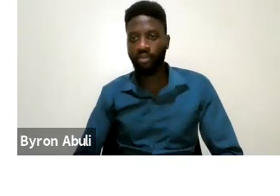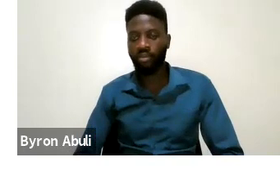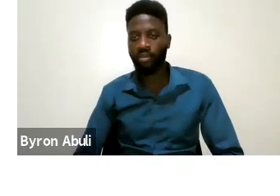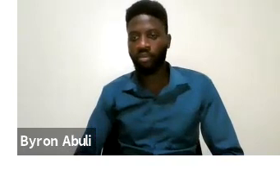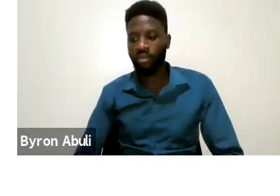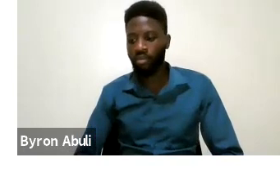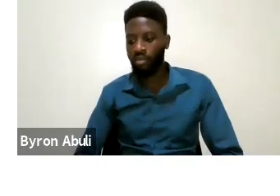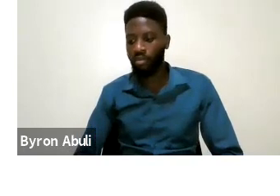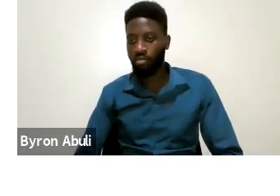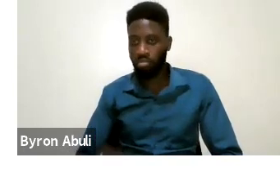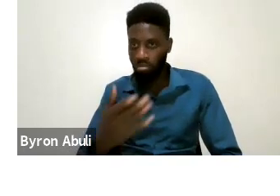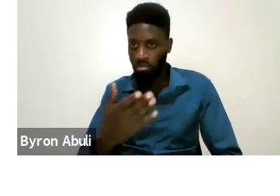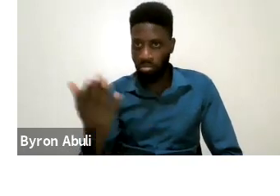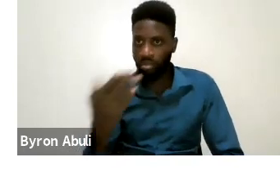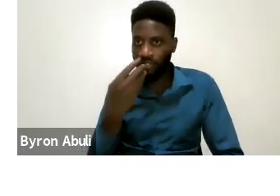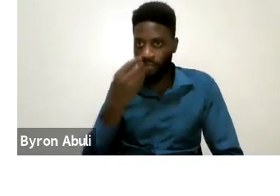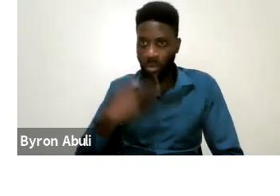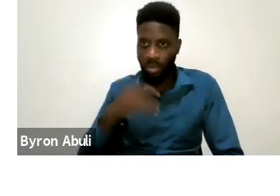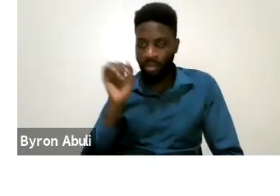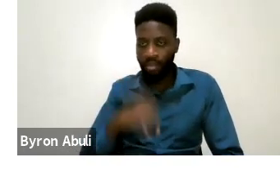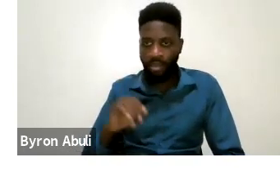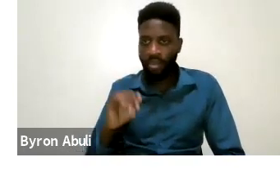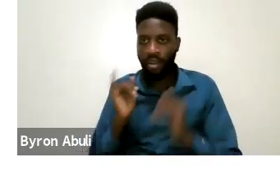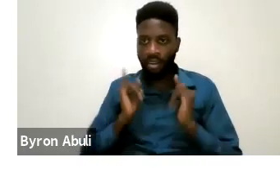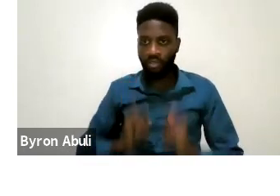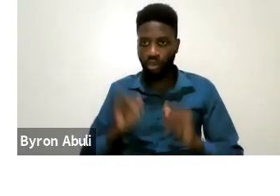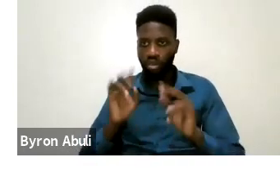Can I hear from you? Individual value?